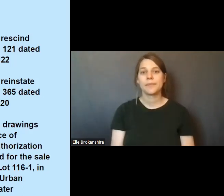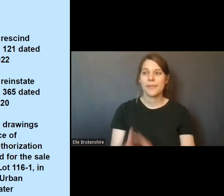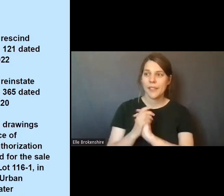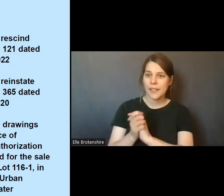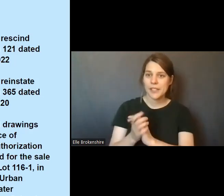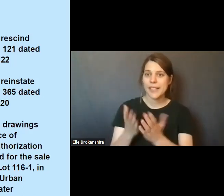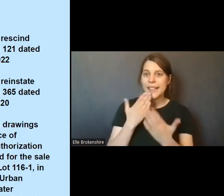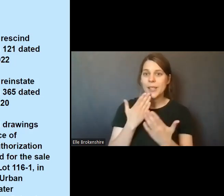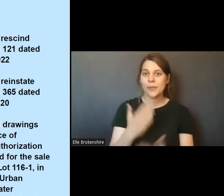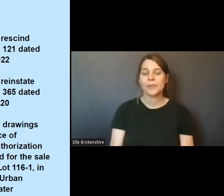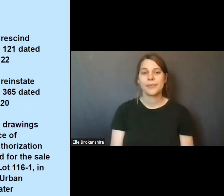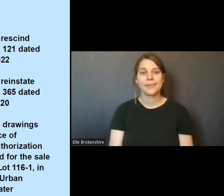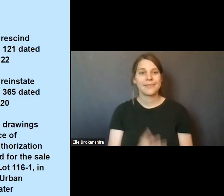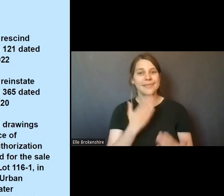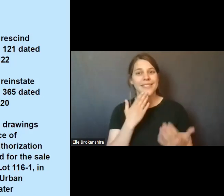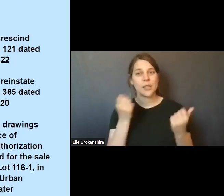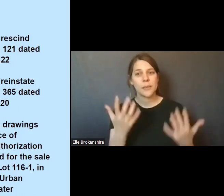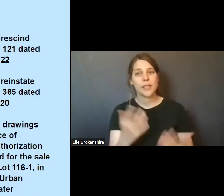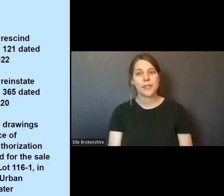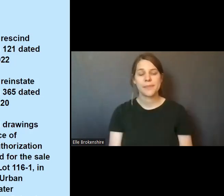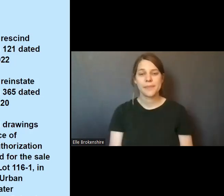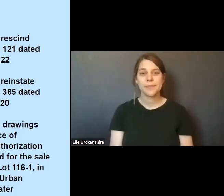Thank you. Thank you very much.